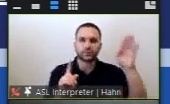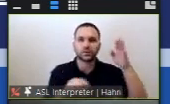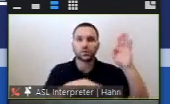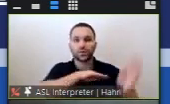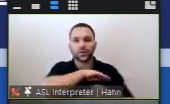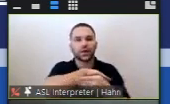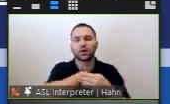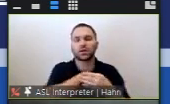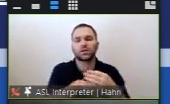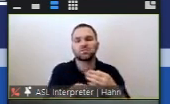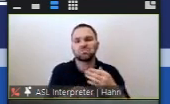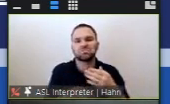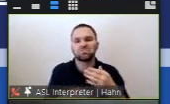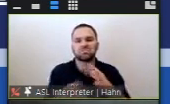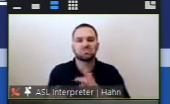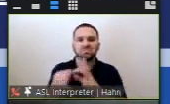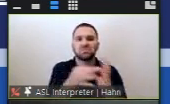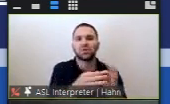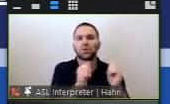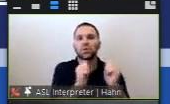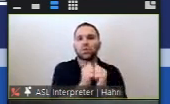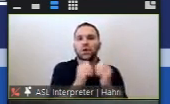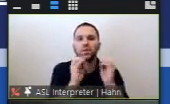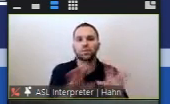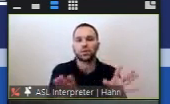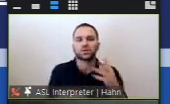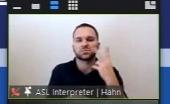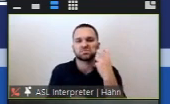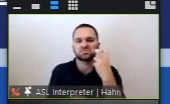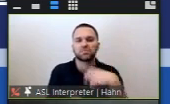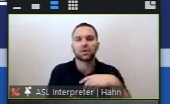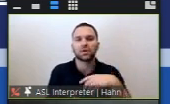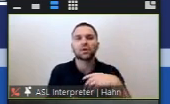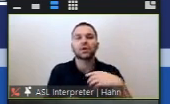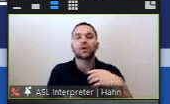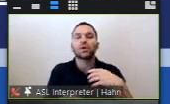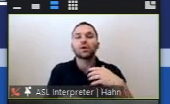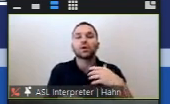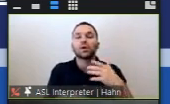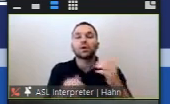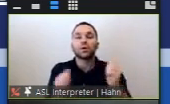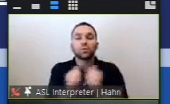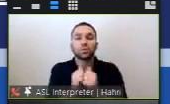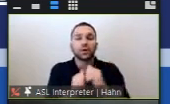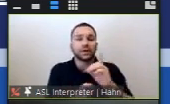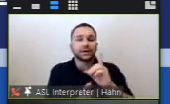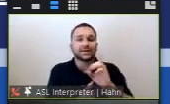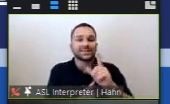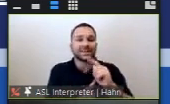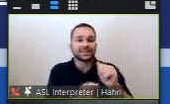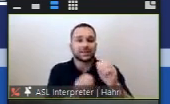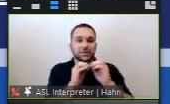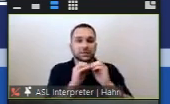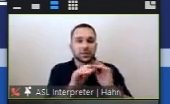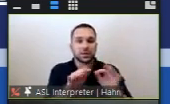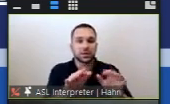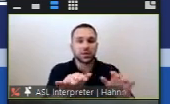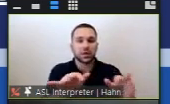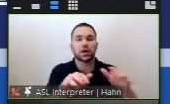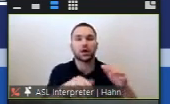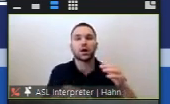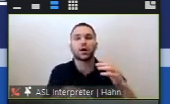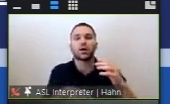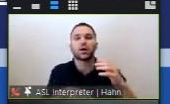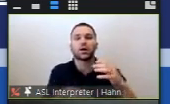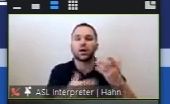overnight. Even with the emergence of the Delta variant, it really took a while for Delta to emerge and become the dominant strain and